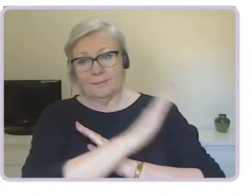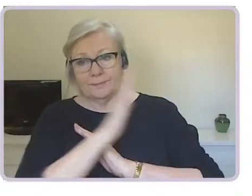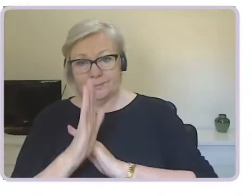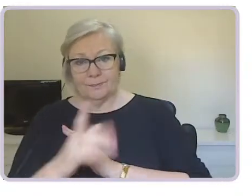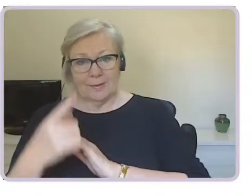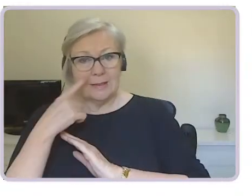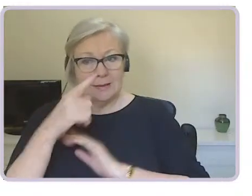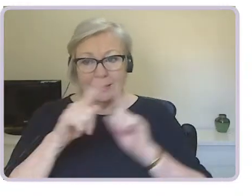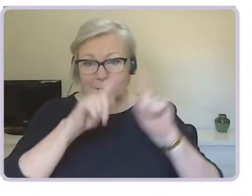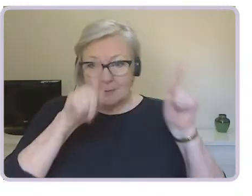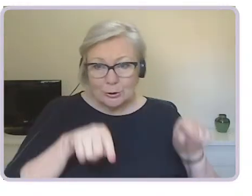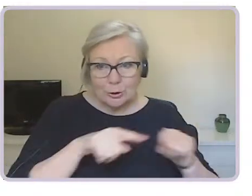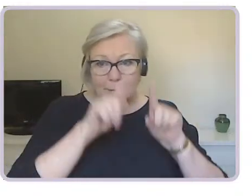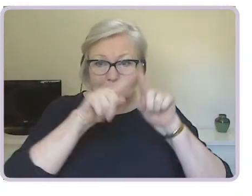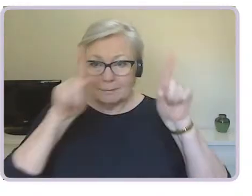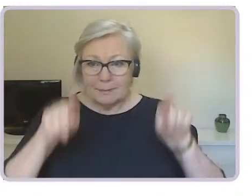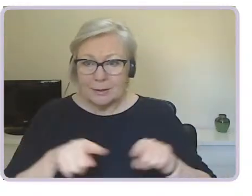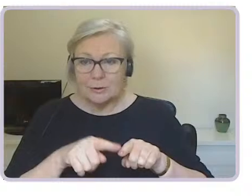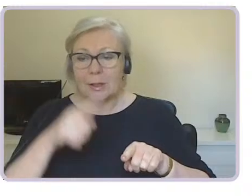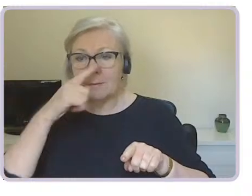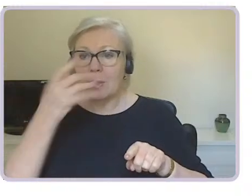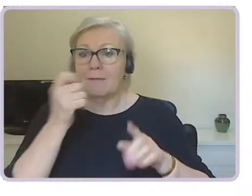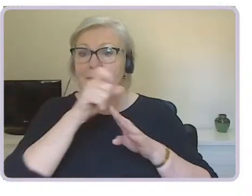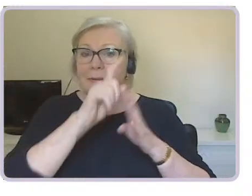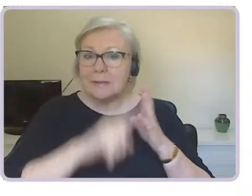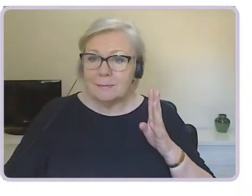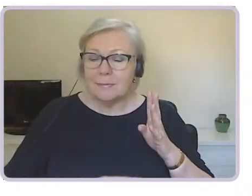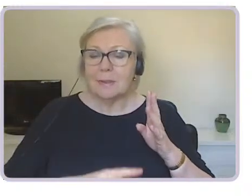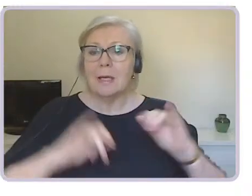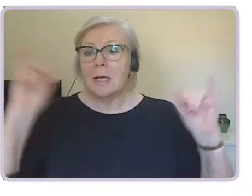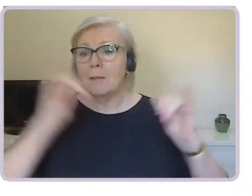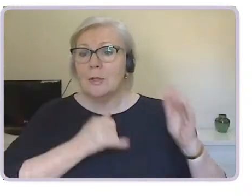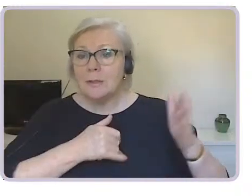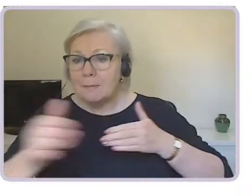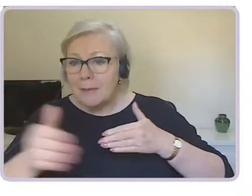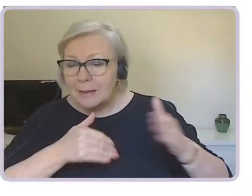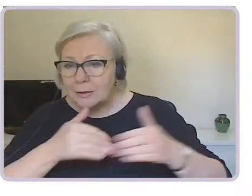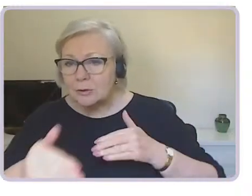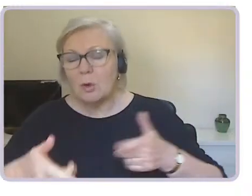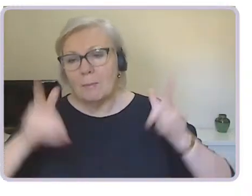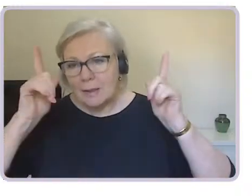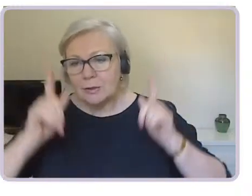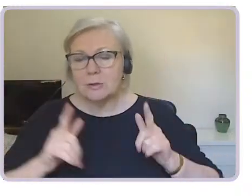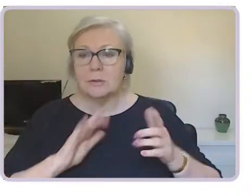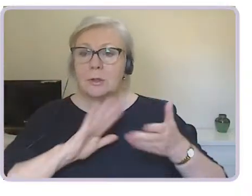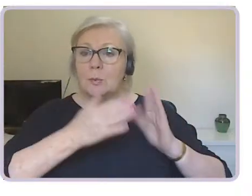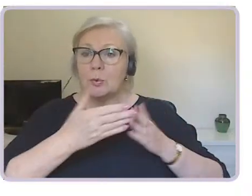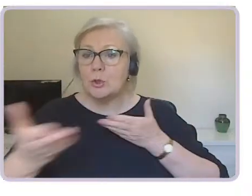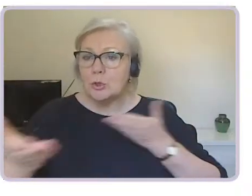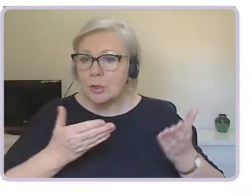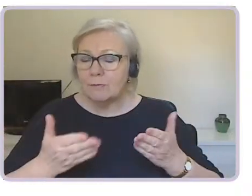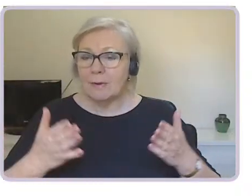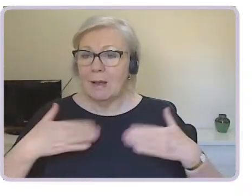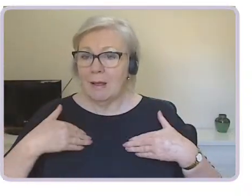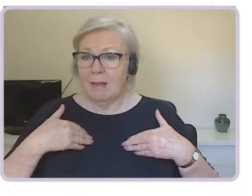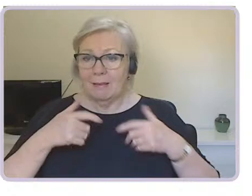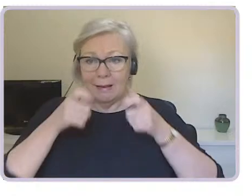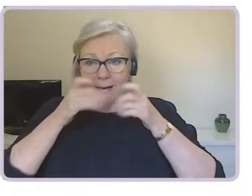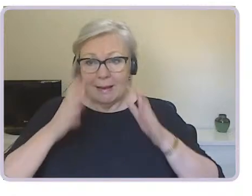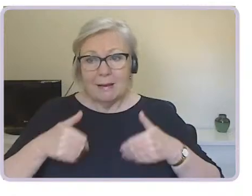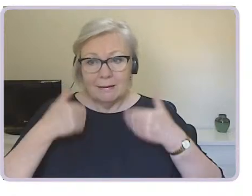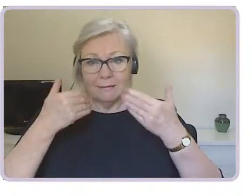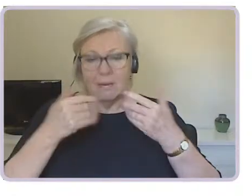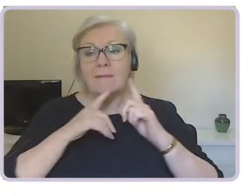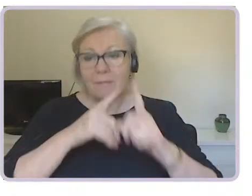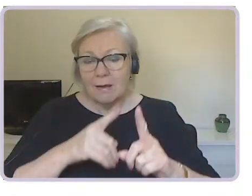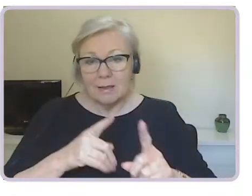pictures of people with disability, emergency managers, community service, healthcare providers, talking